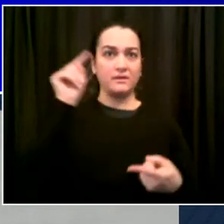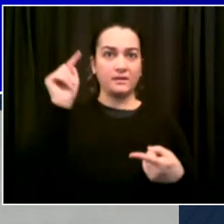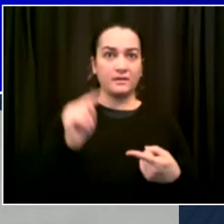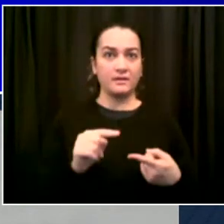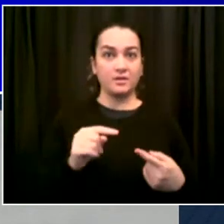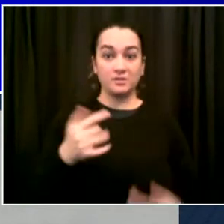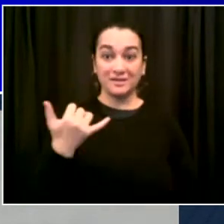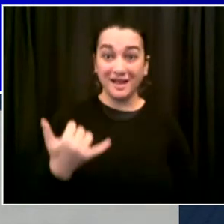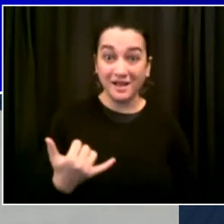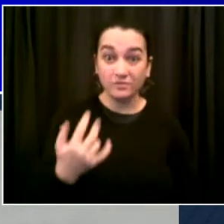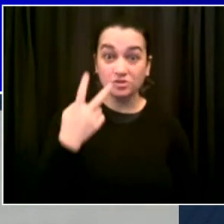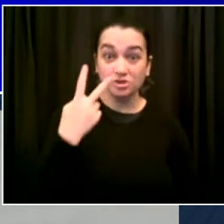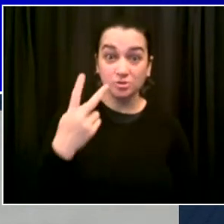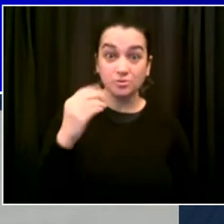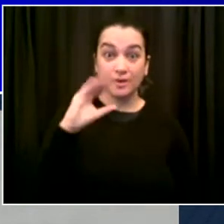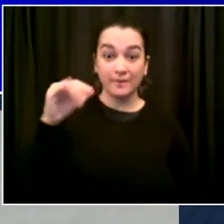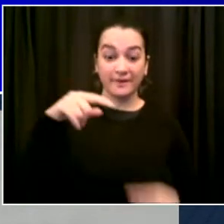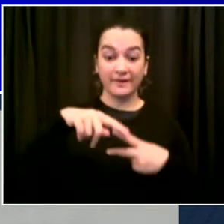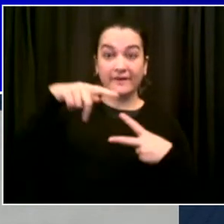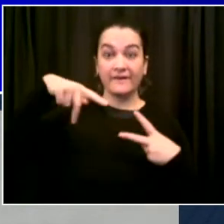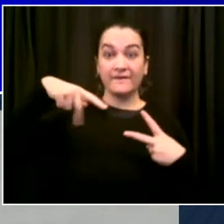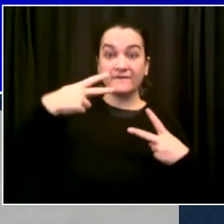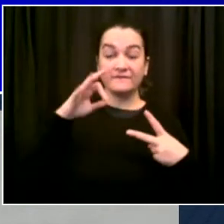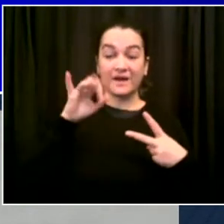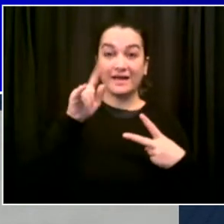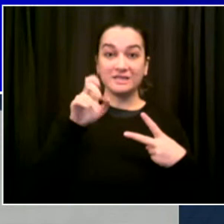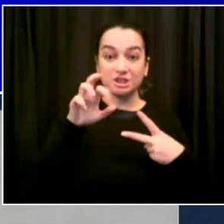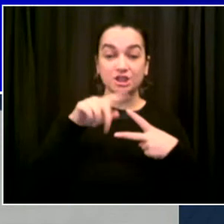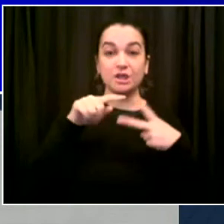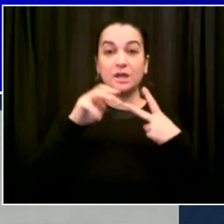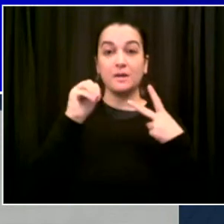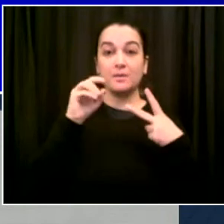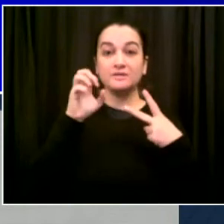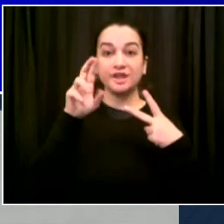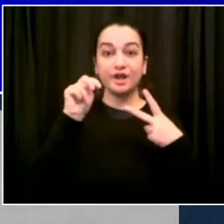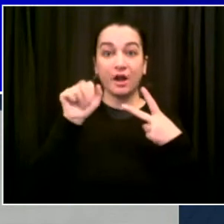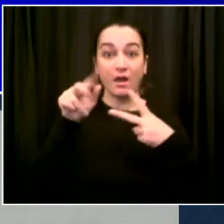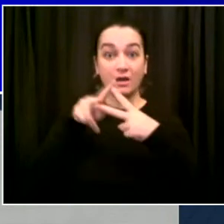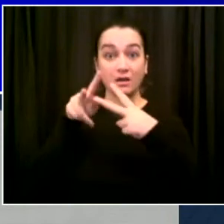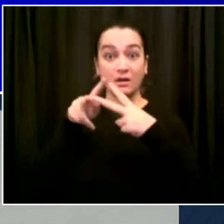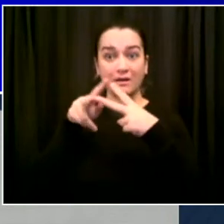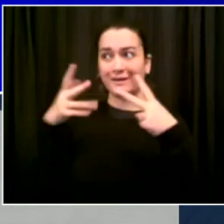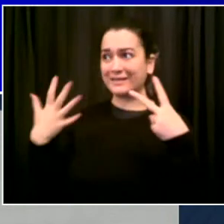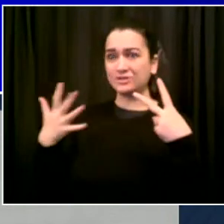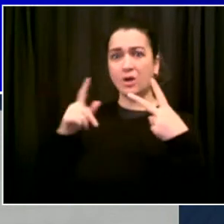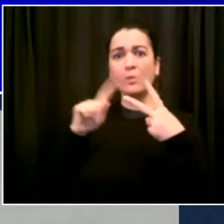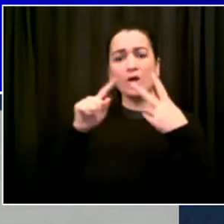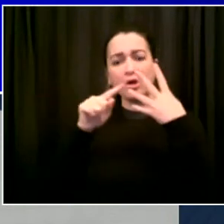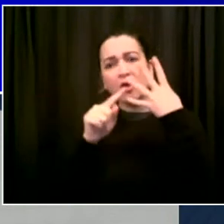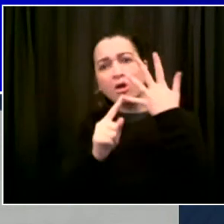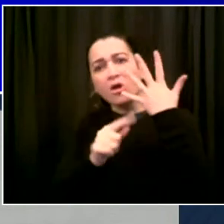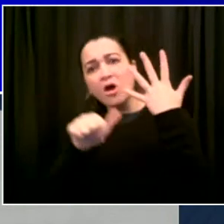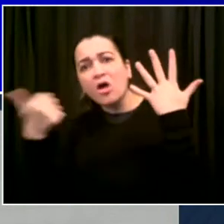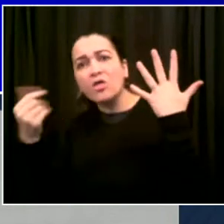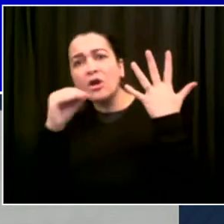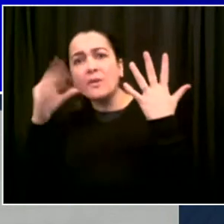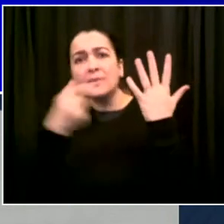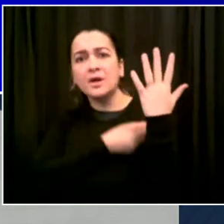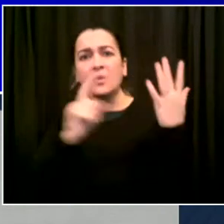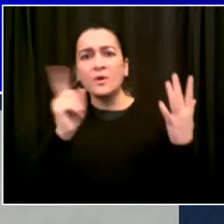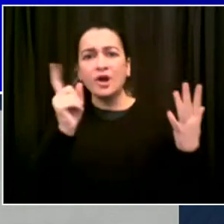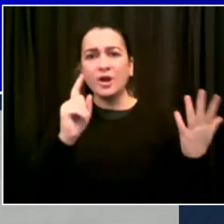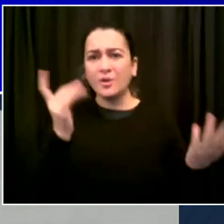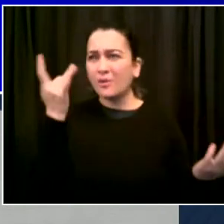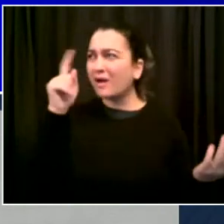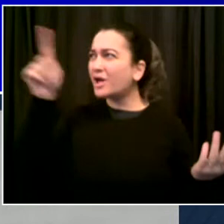ability to produce vaccine are not in the game. These companies need to step forward, offer their help